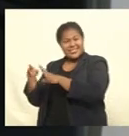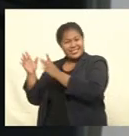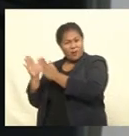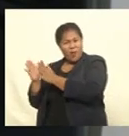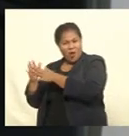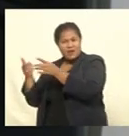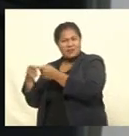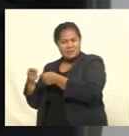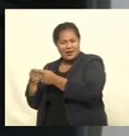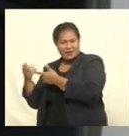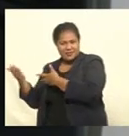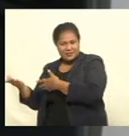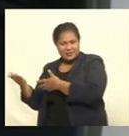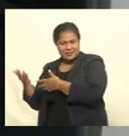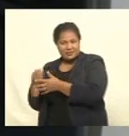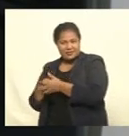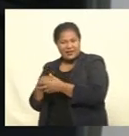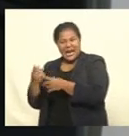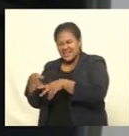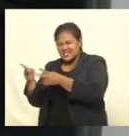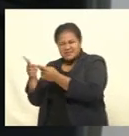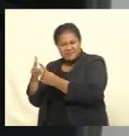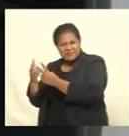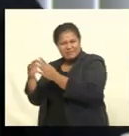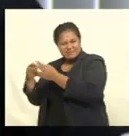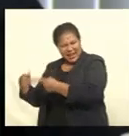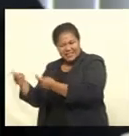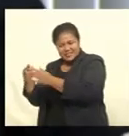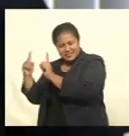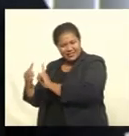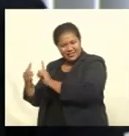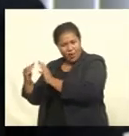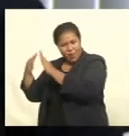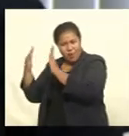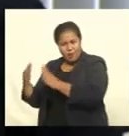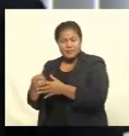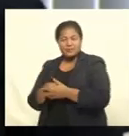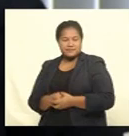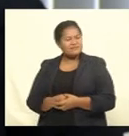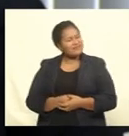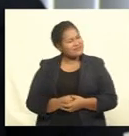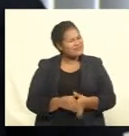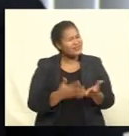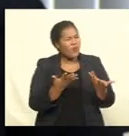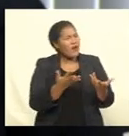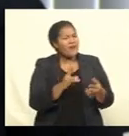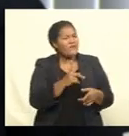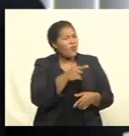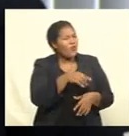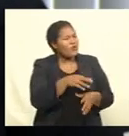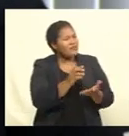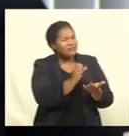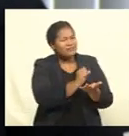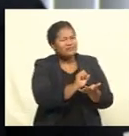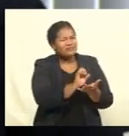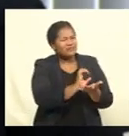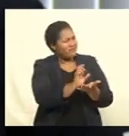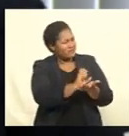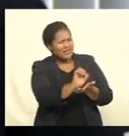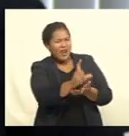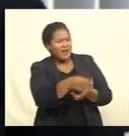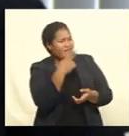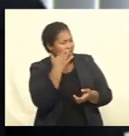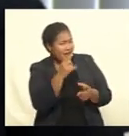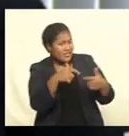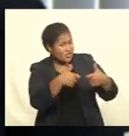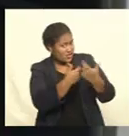and around the vicinity where they live. What plans are there for vendors who find it challenging to pay their